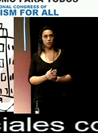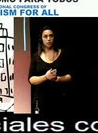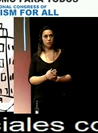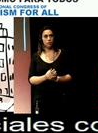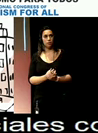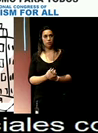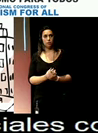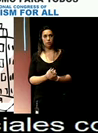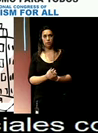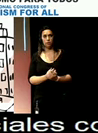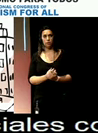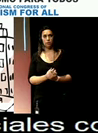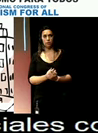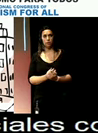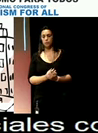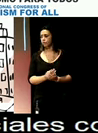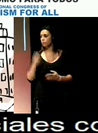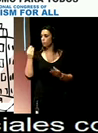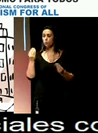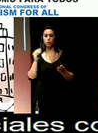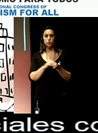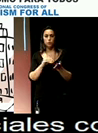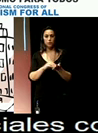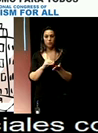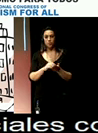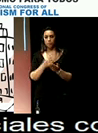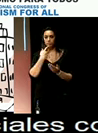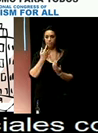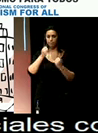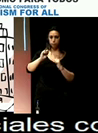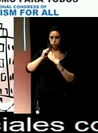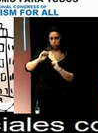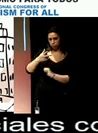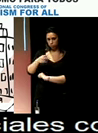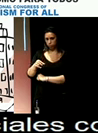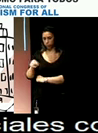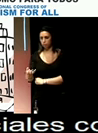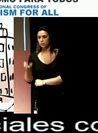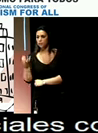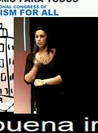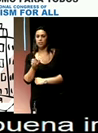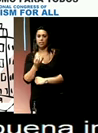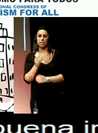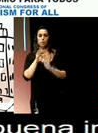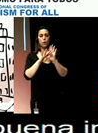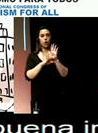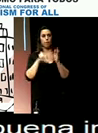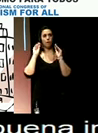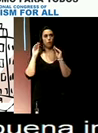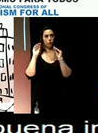frequently neglected is the training program on accessible tourism. This is